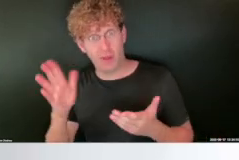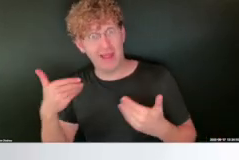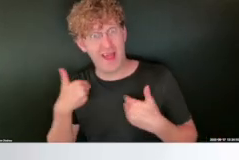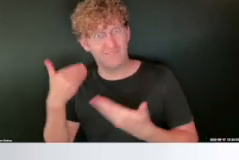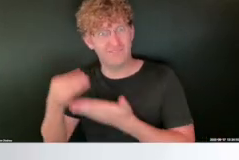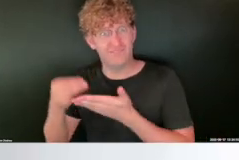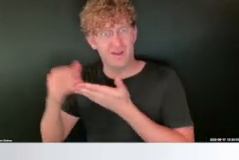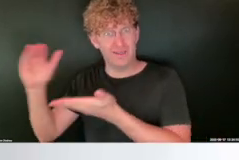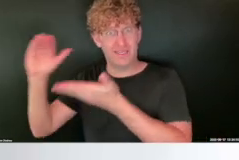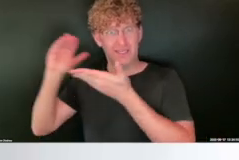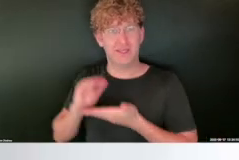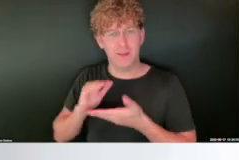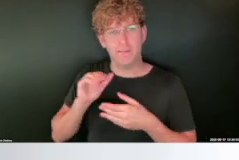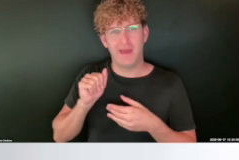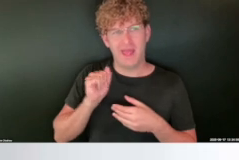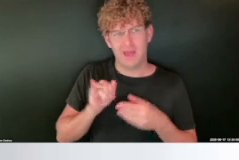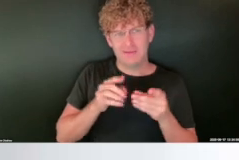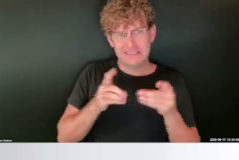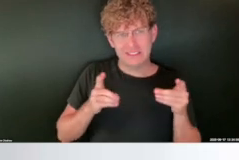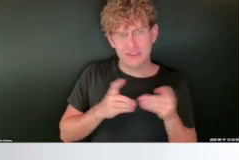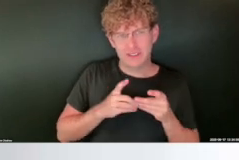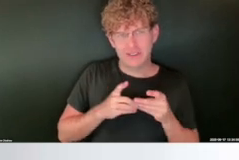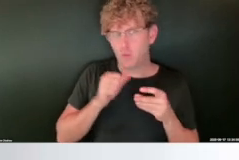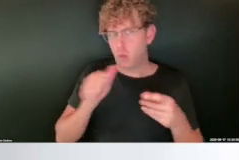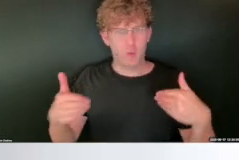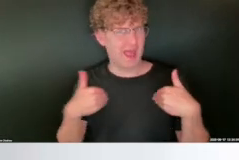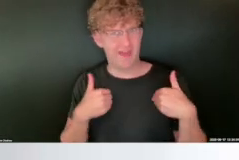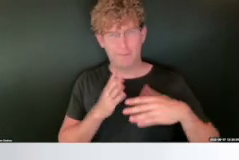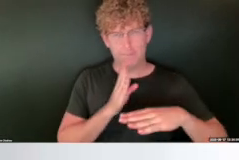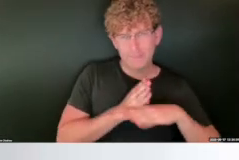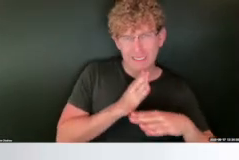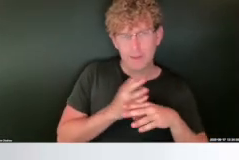have medium heavy duty vehicle funding?